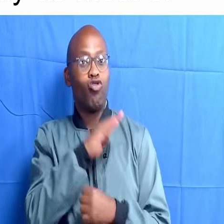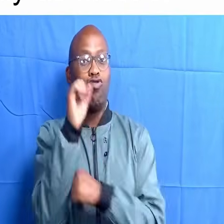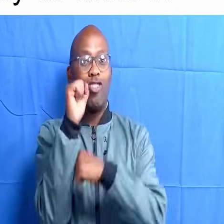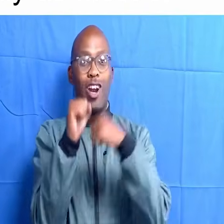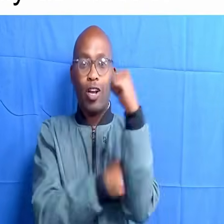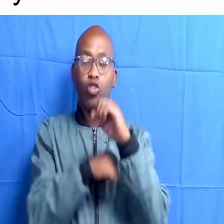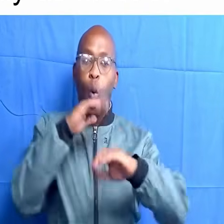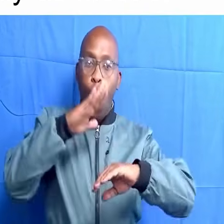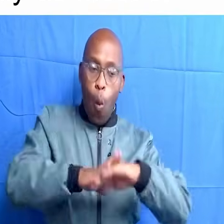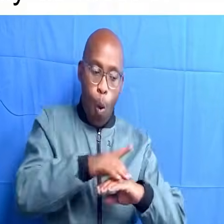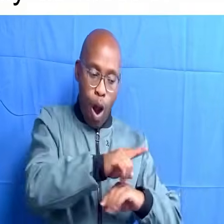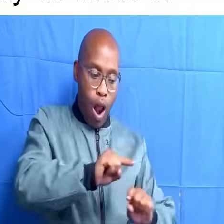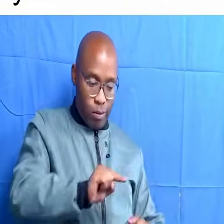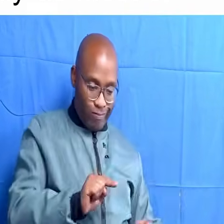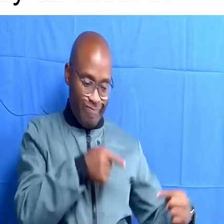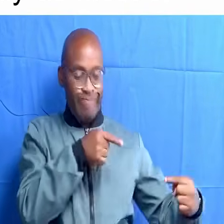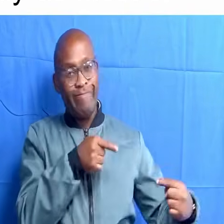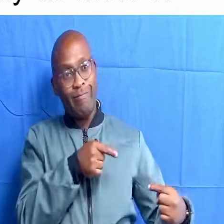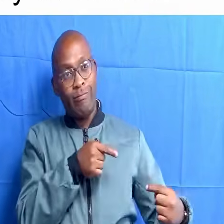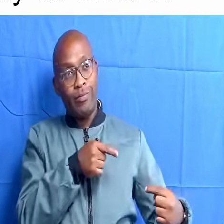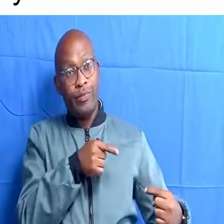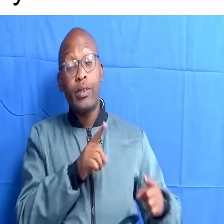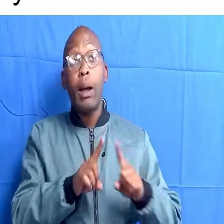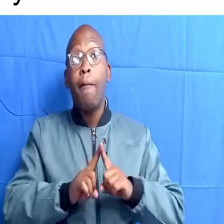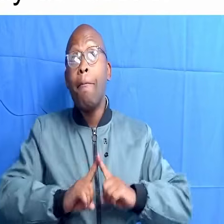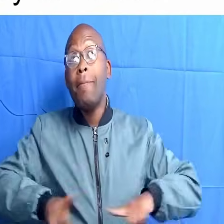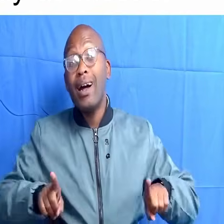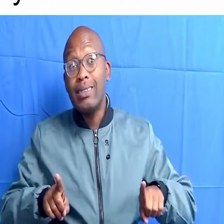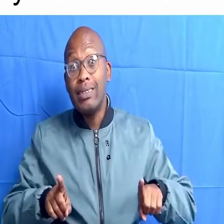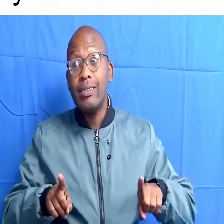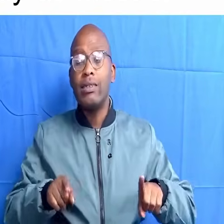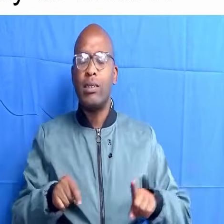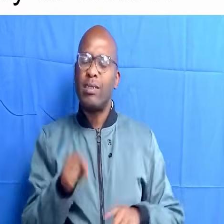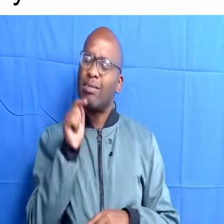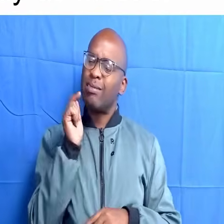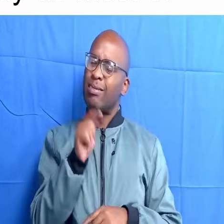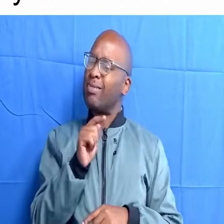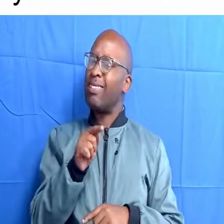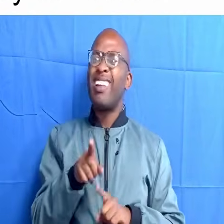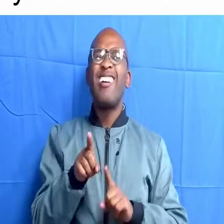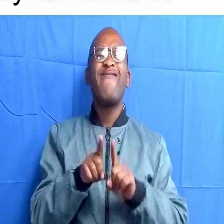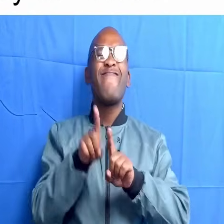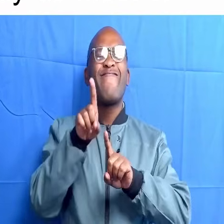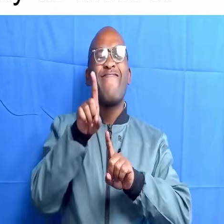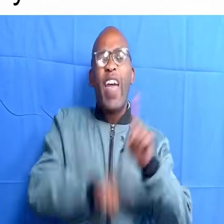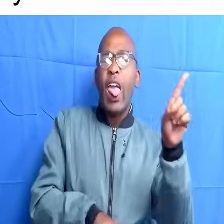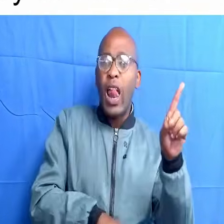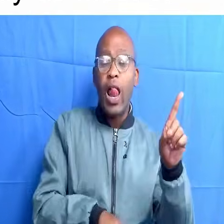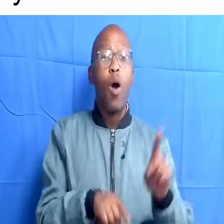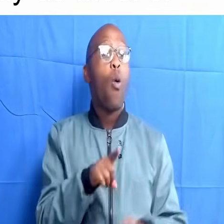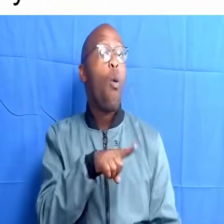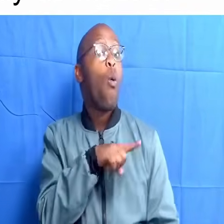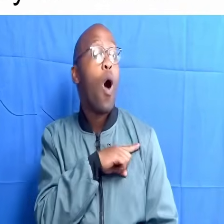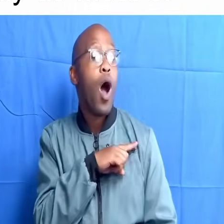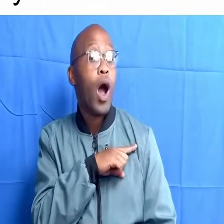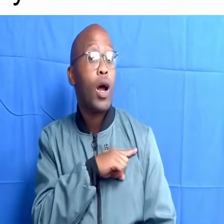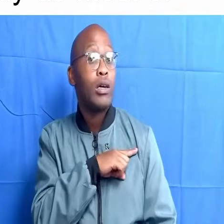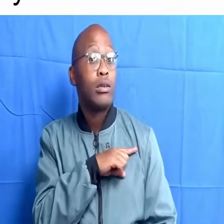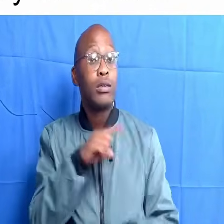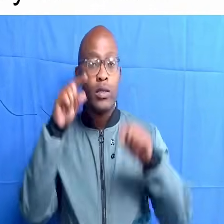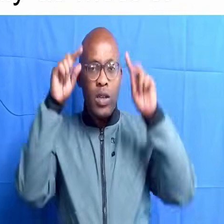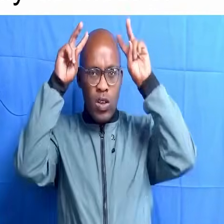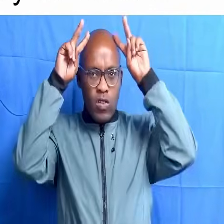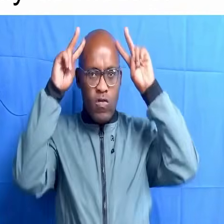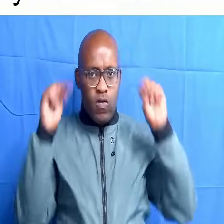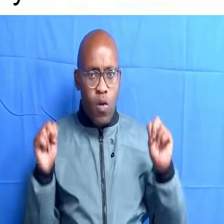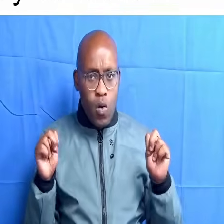their technological weapons on them. Unfortunately, this was a dismal failure because the Viet Congs